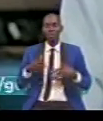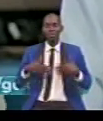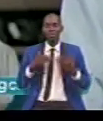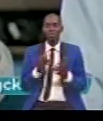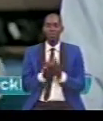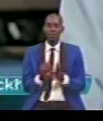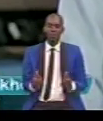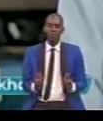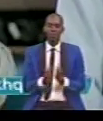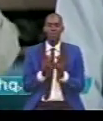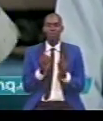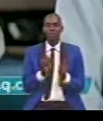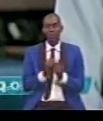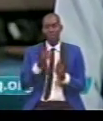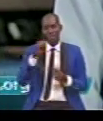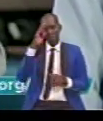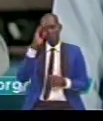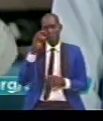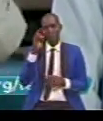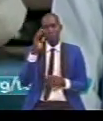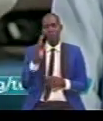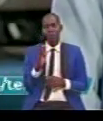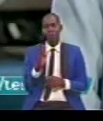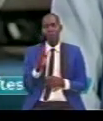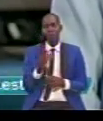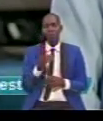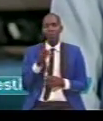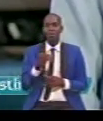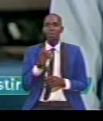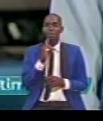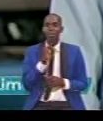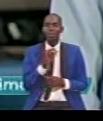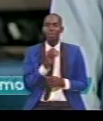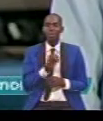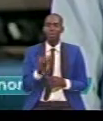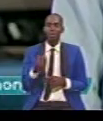him. I am a product of that